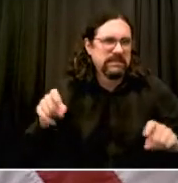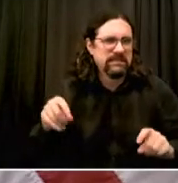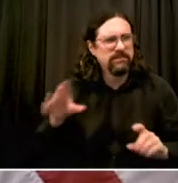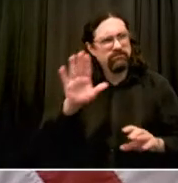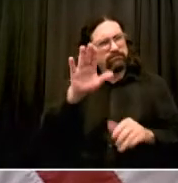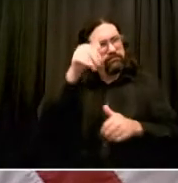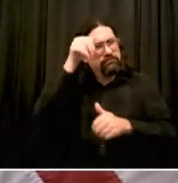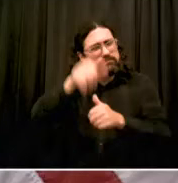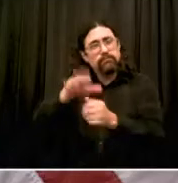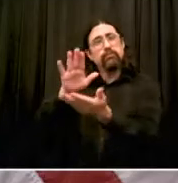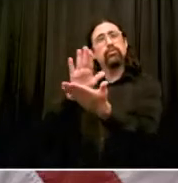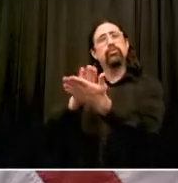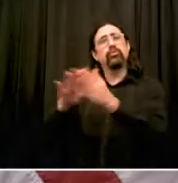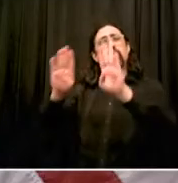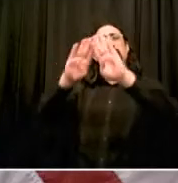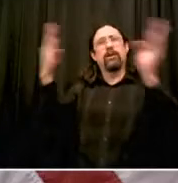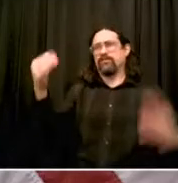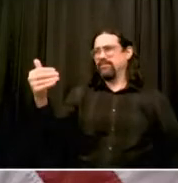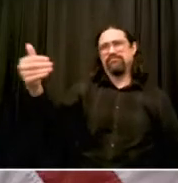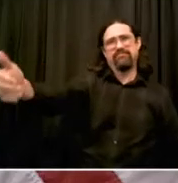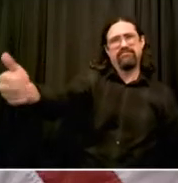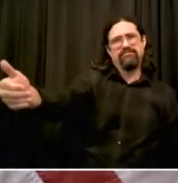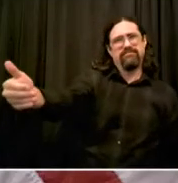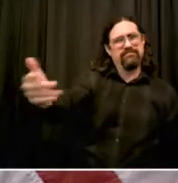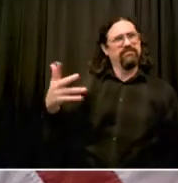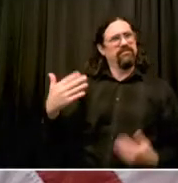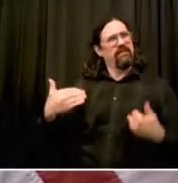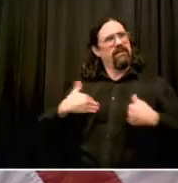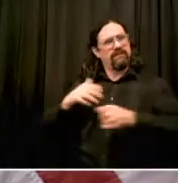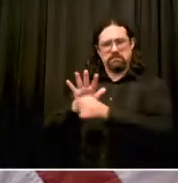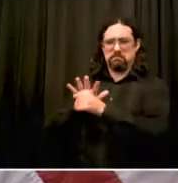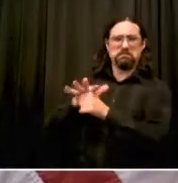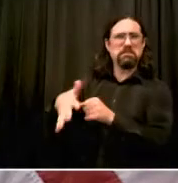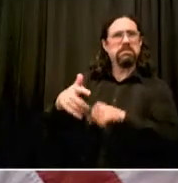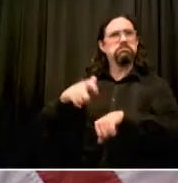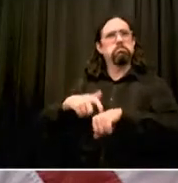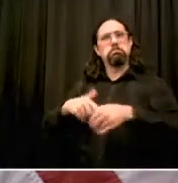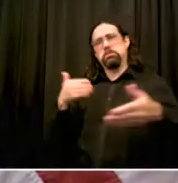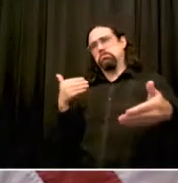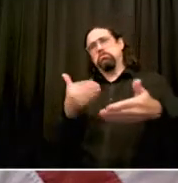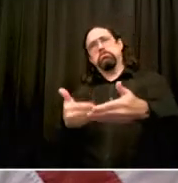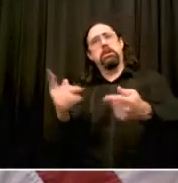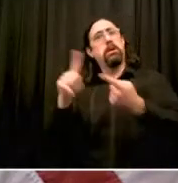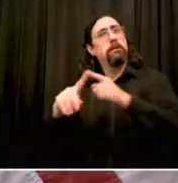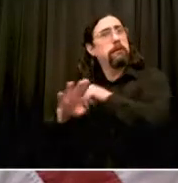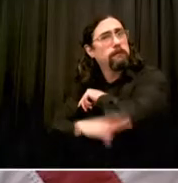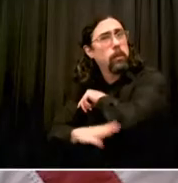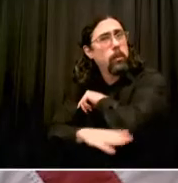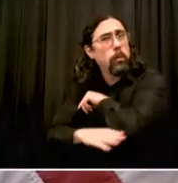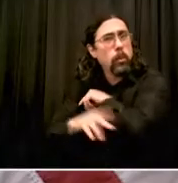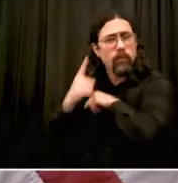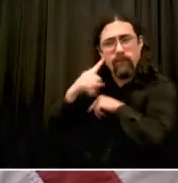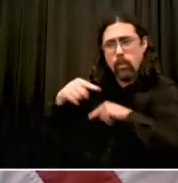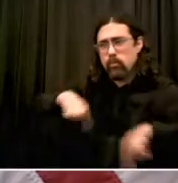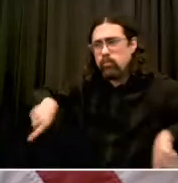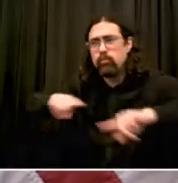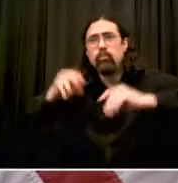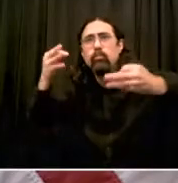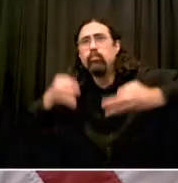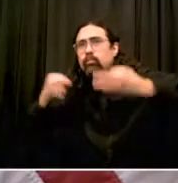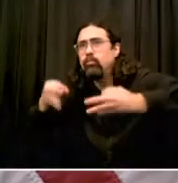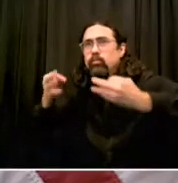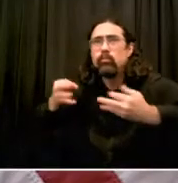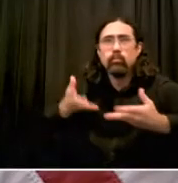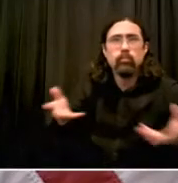Department of Education has been saying for weeks that it has no plan devised yet for the 150,000 students who rely on